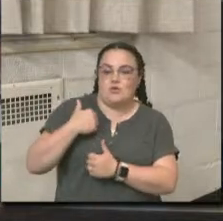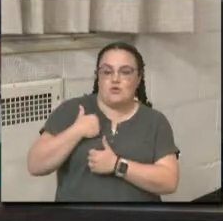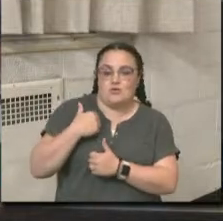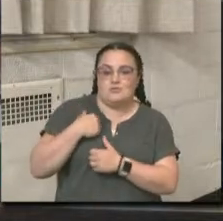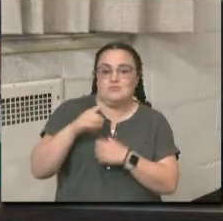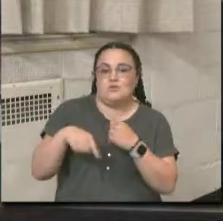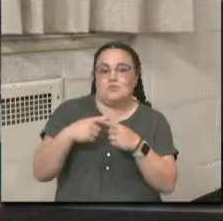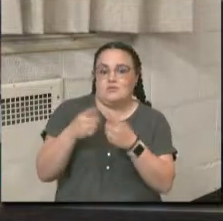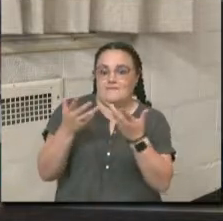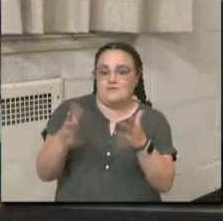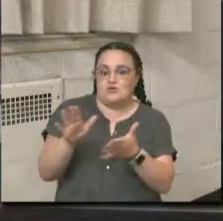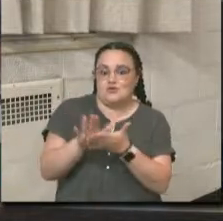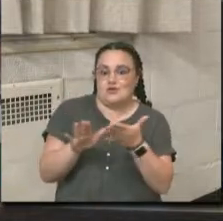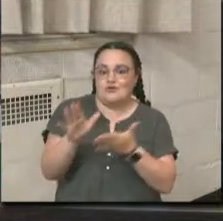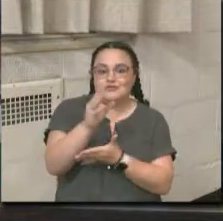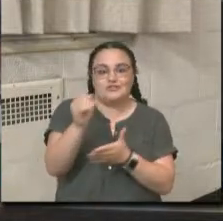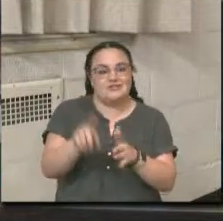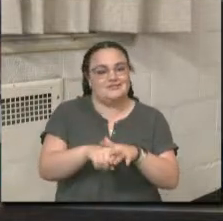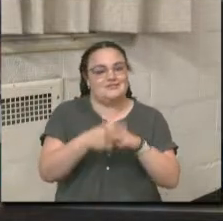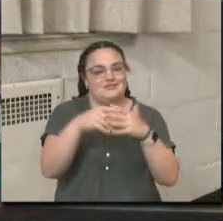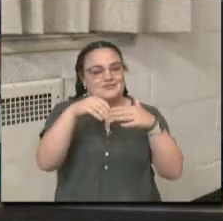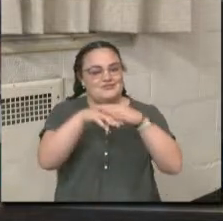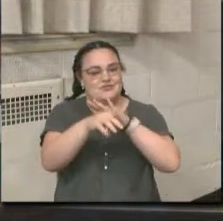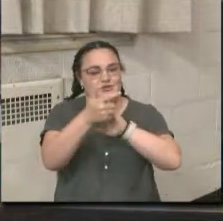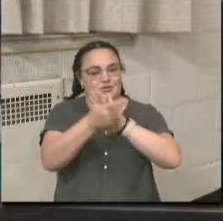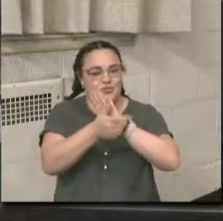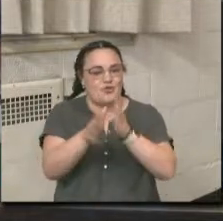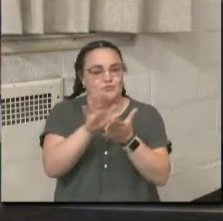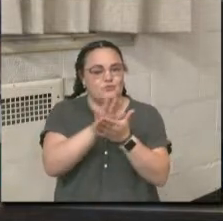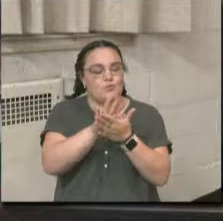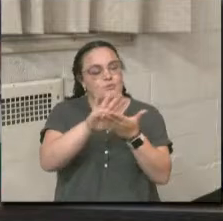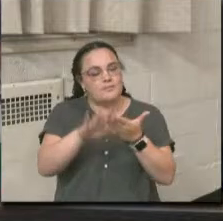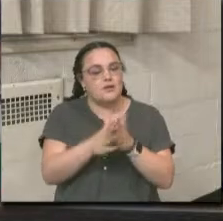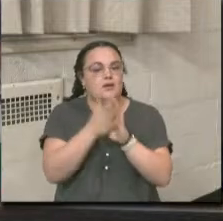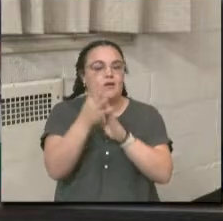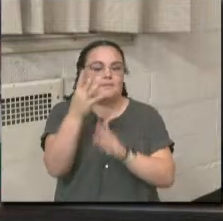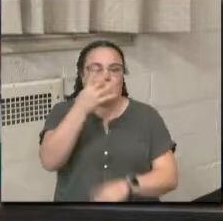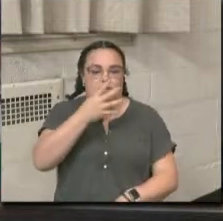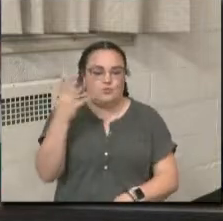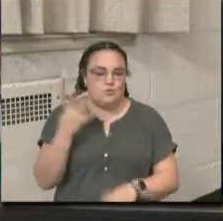college and starting my path into law school to eventually become an immigration lawyer.